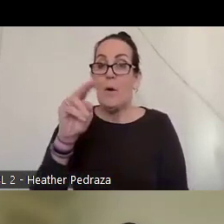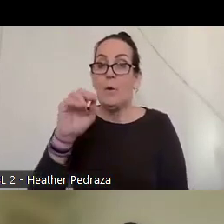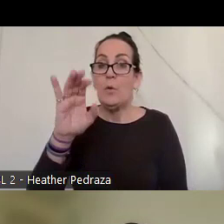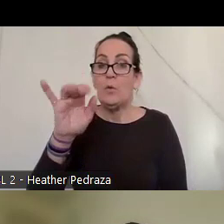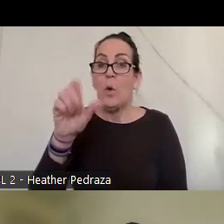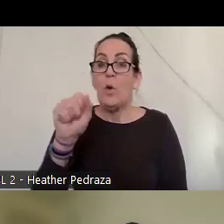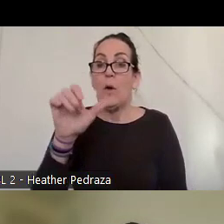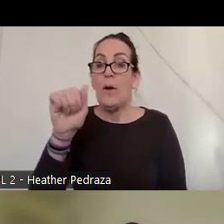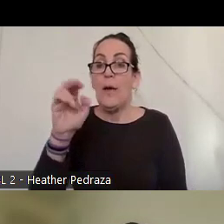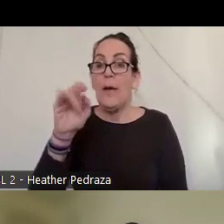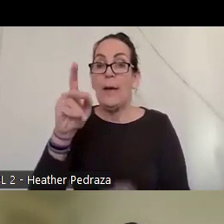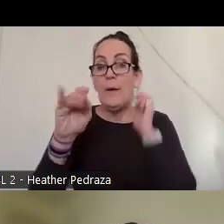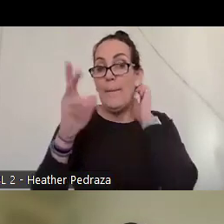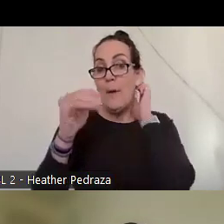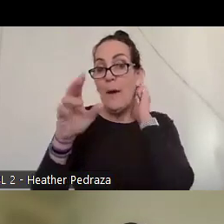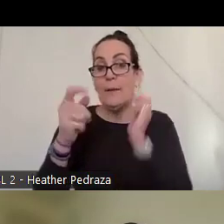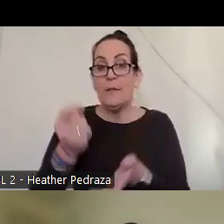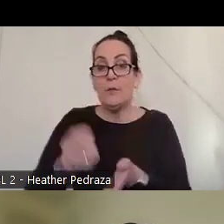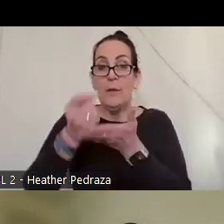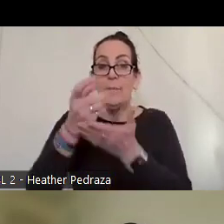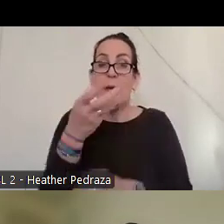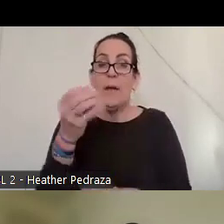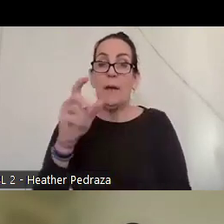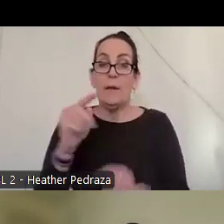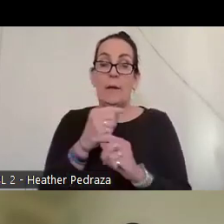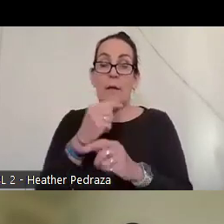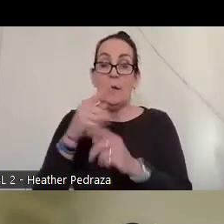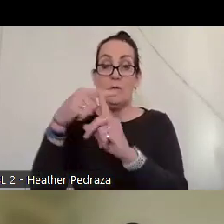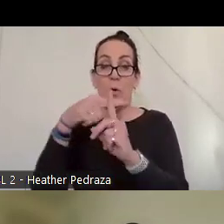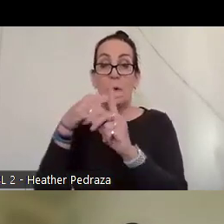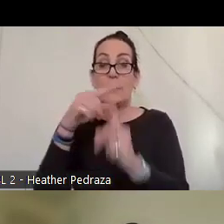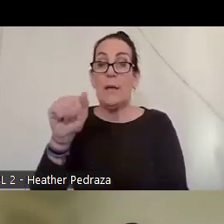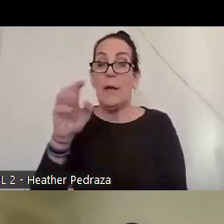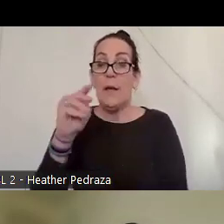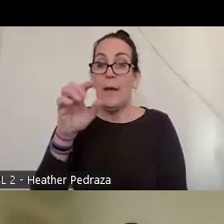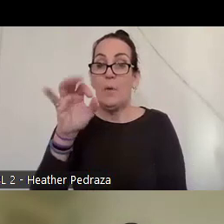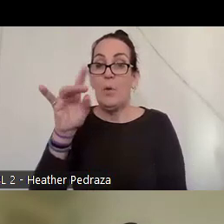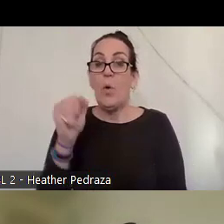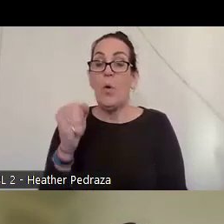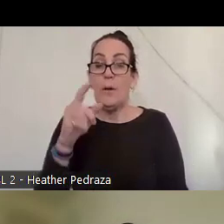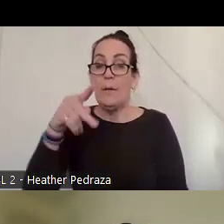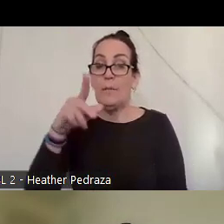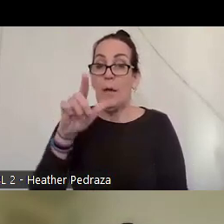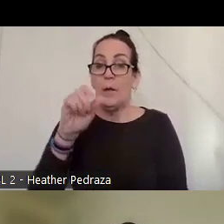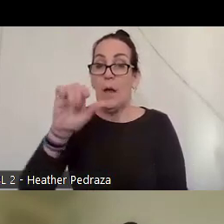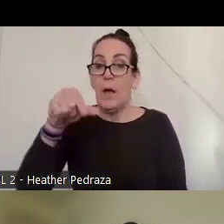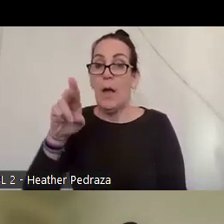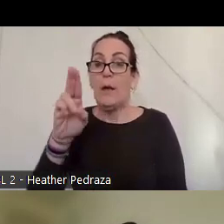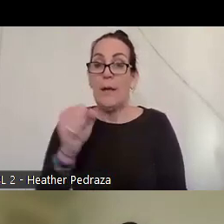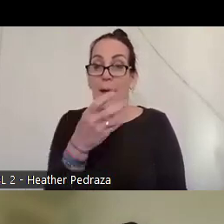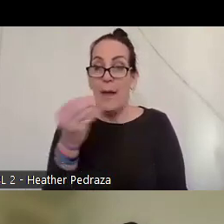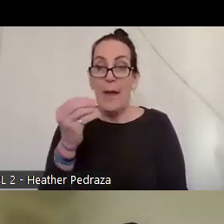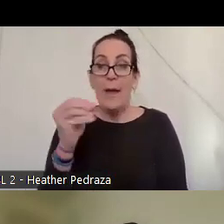plaque. And then it is also going to make coverage criteria consistent with FDA indications for these